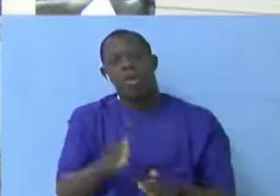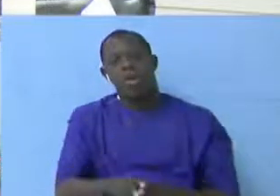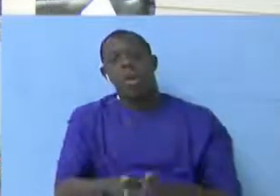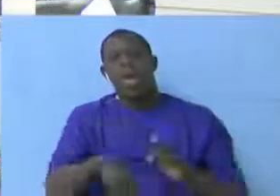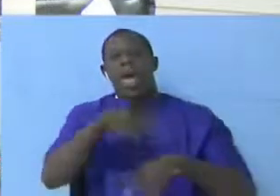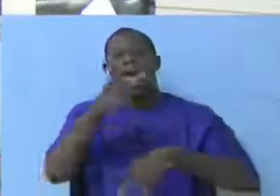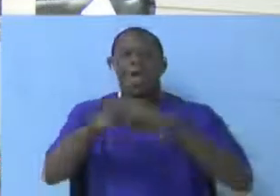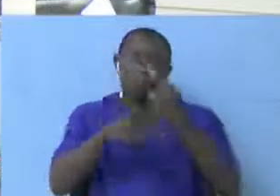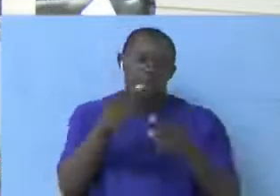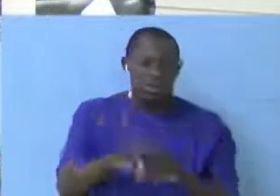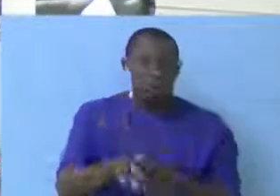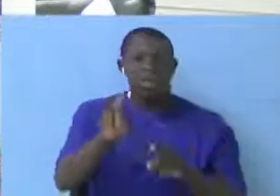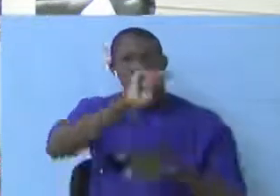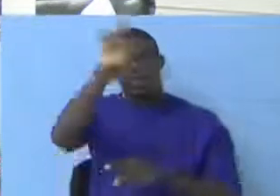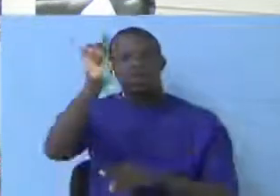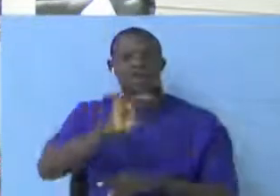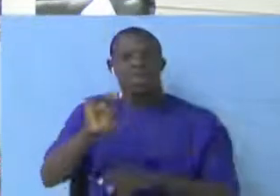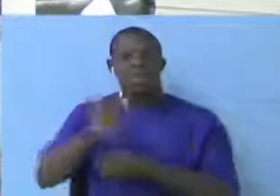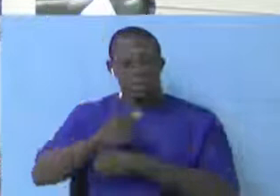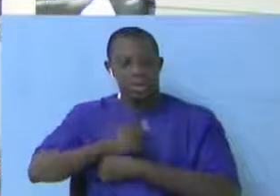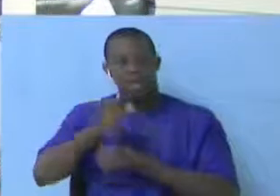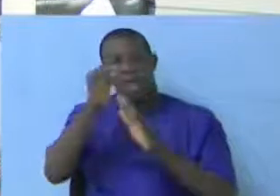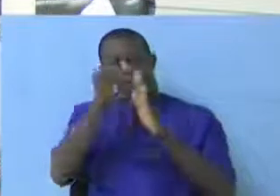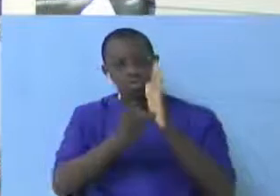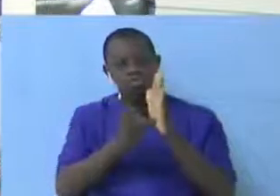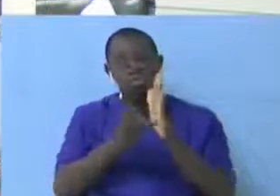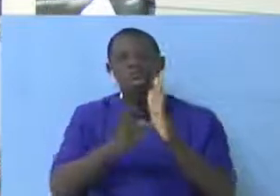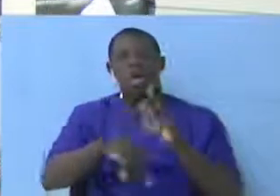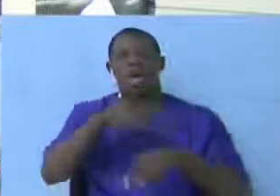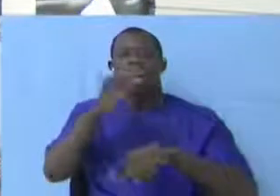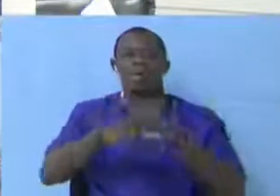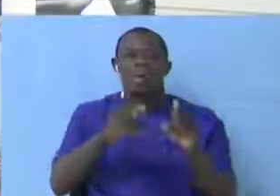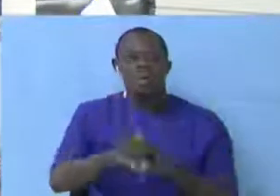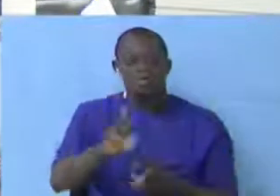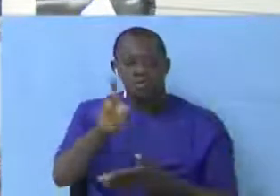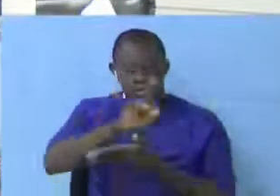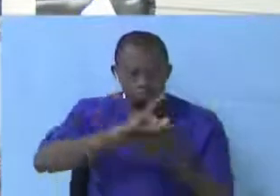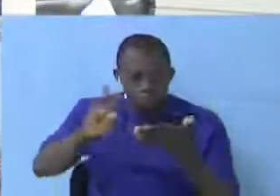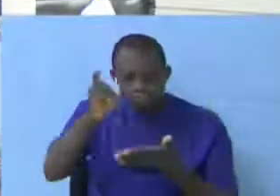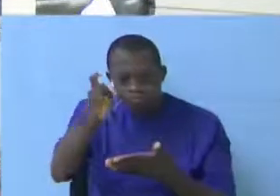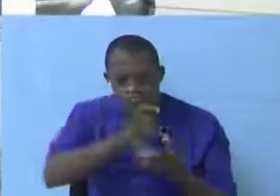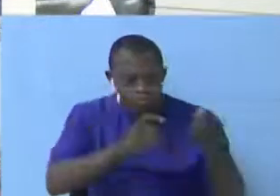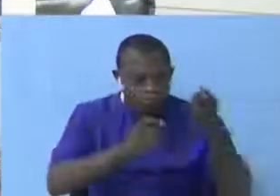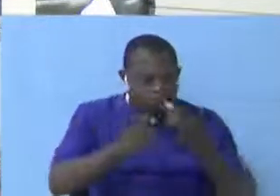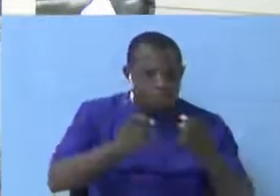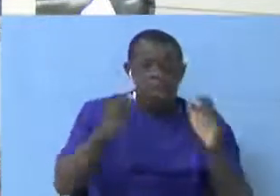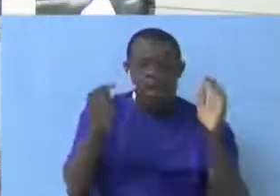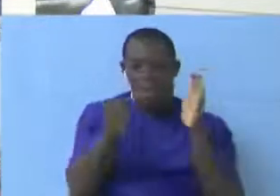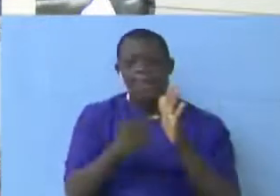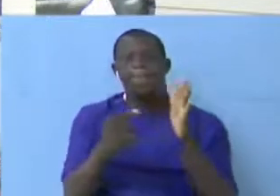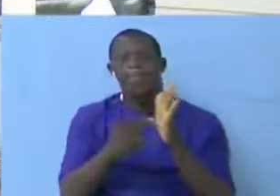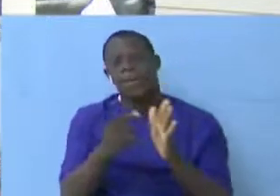National security issues that borders on documentary stealing and related issues.